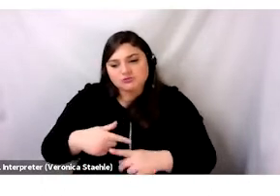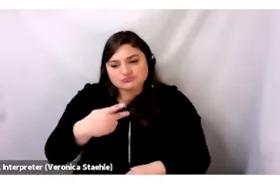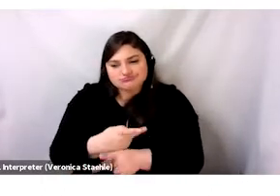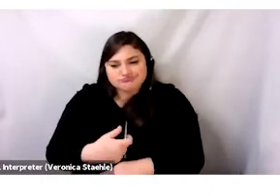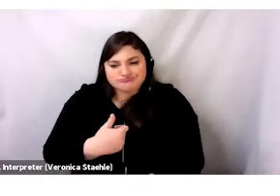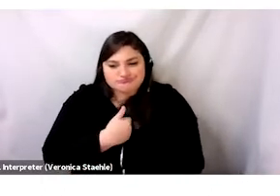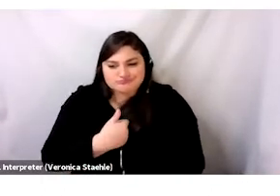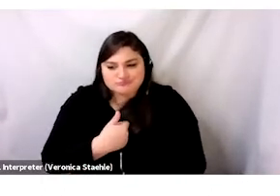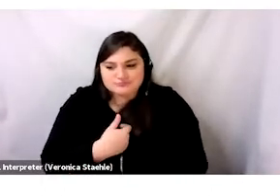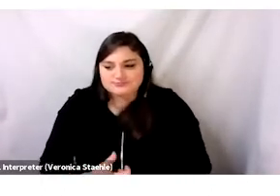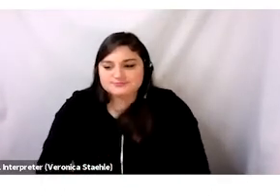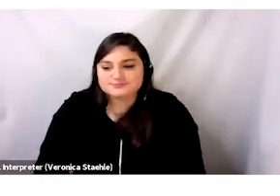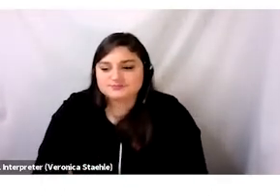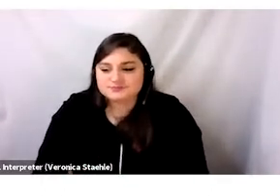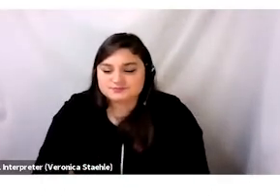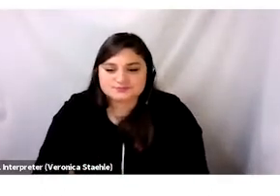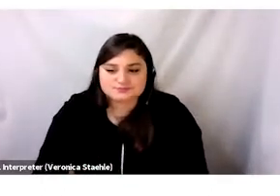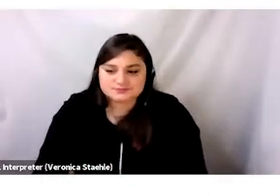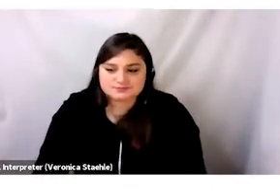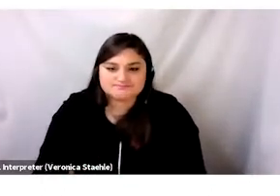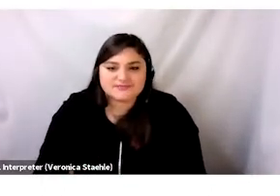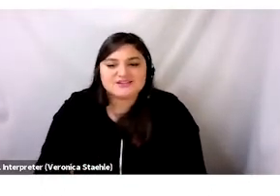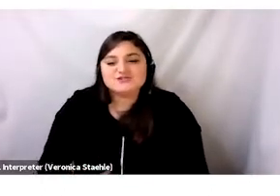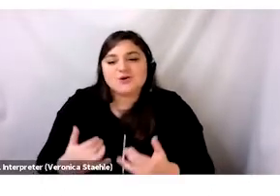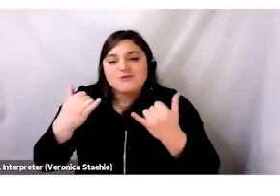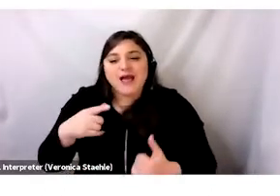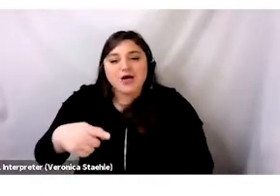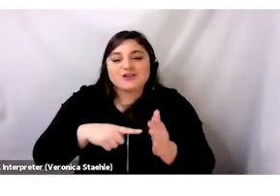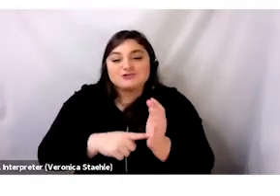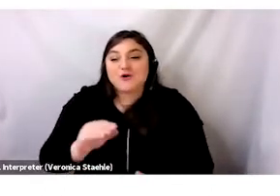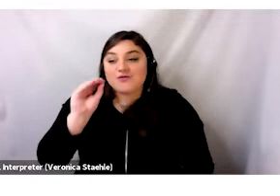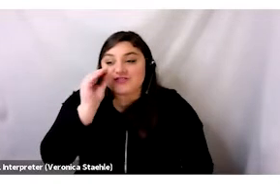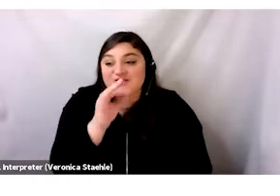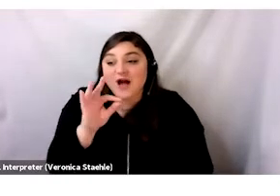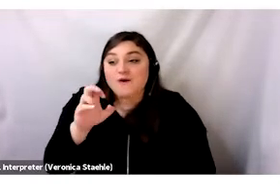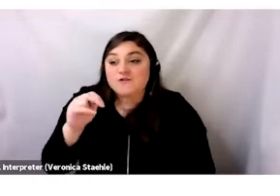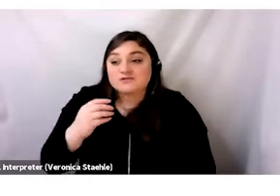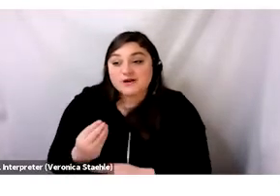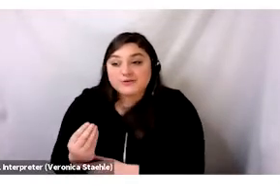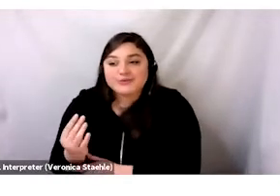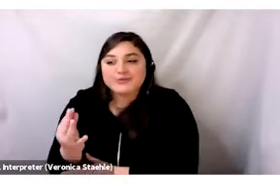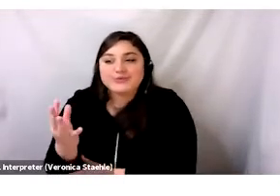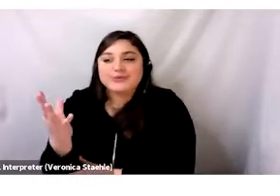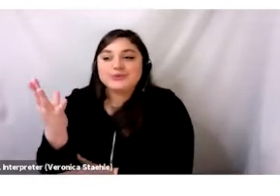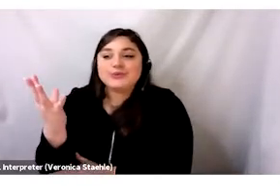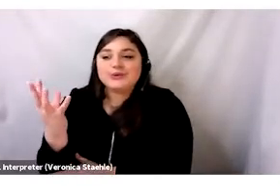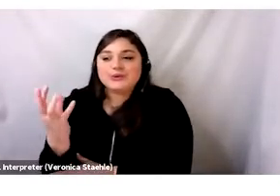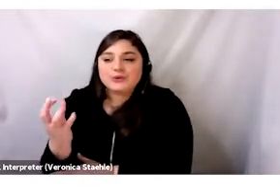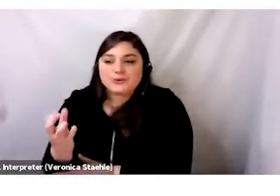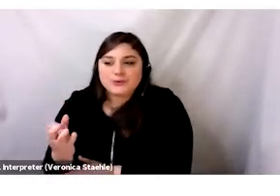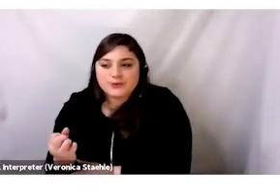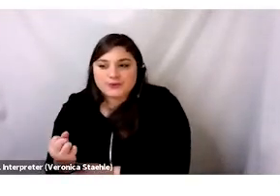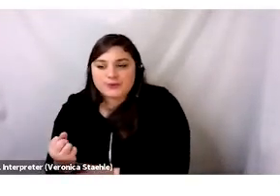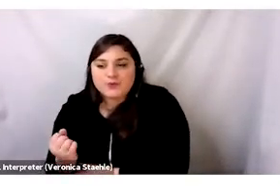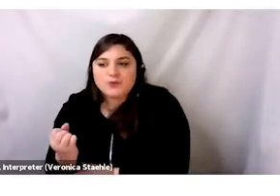video that's really sweet. The fern unfurls and then closes back up again, just reminding us to breathe in and